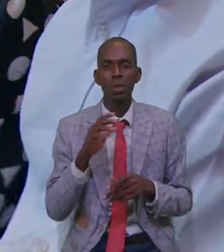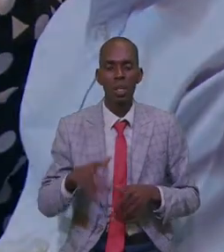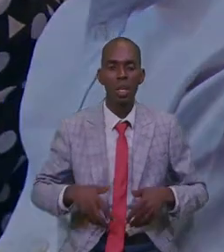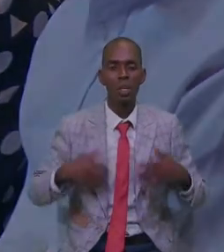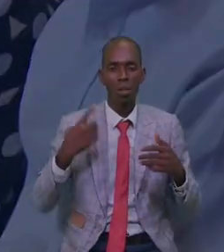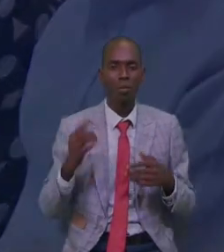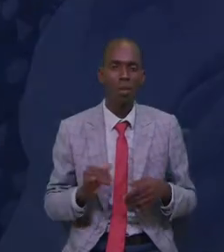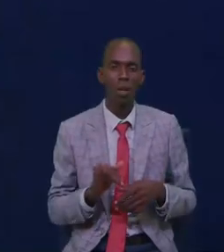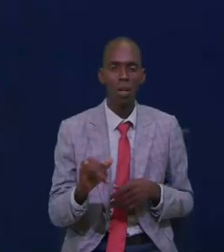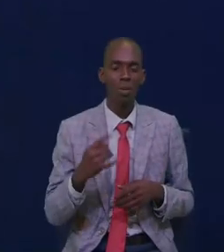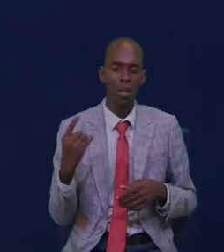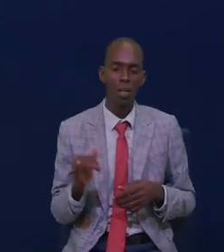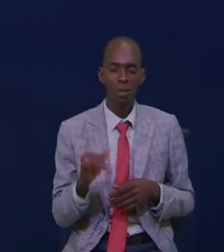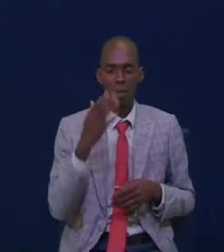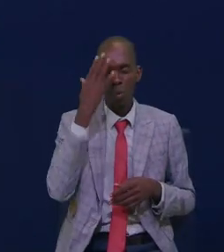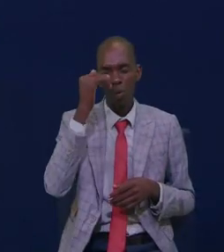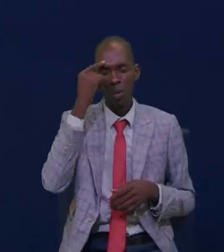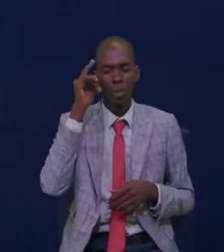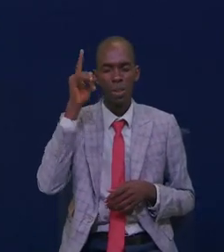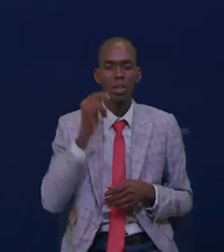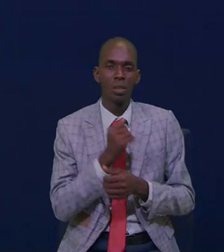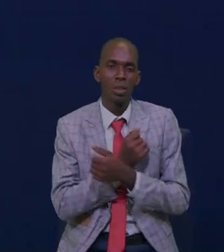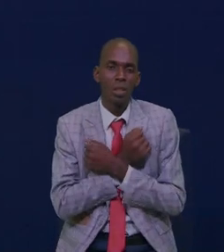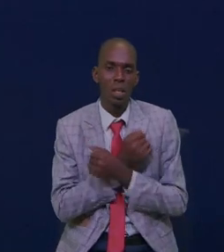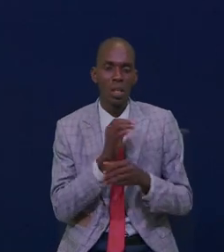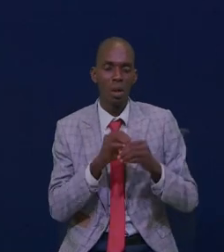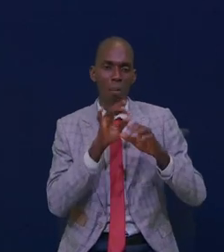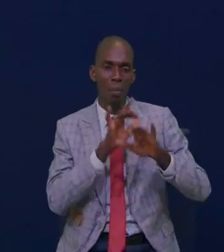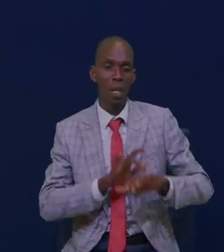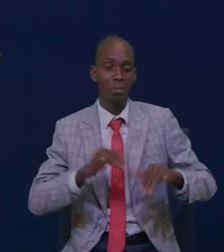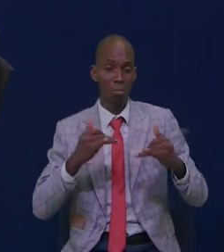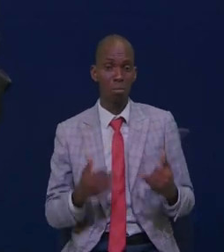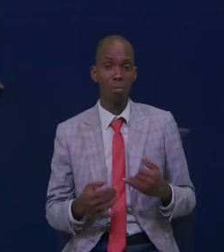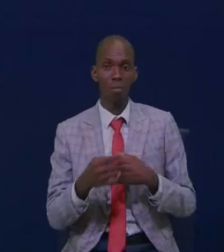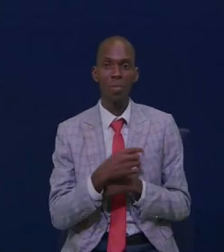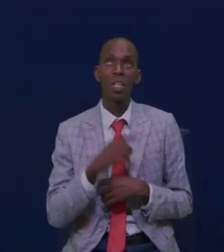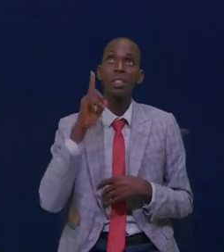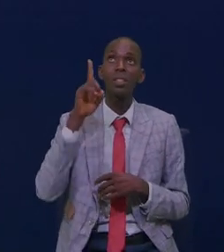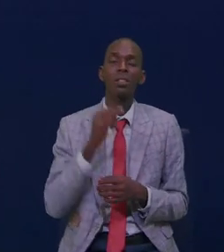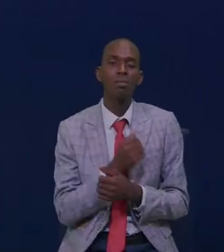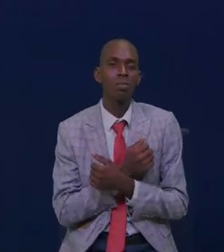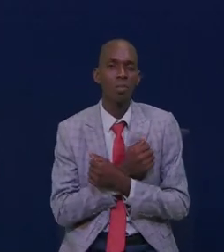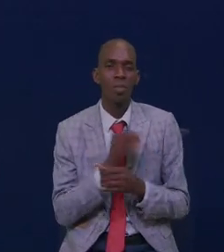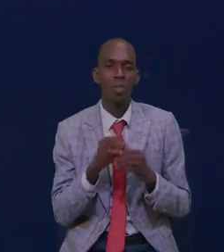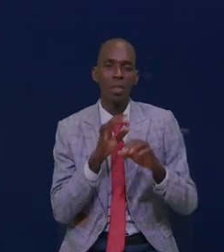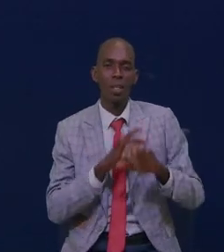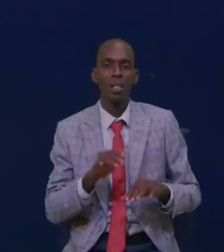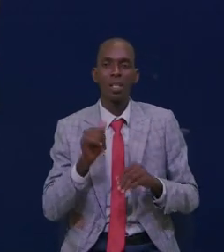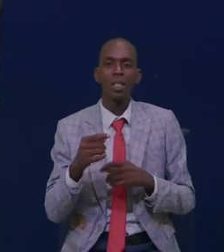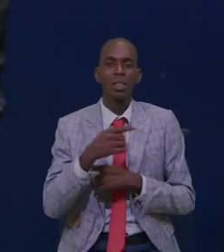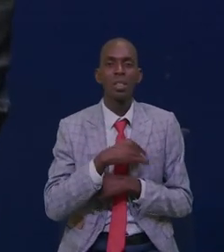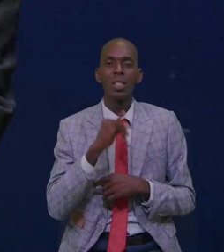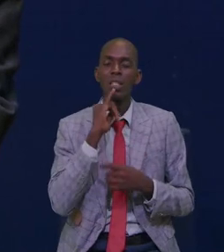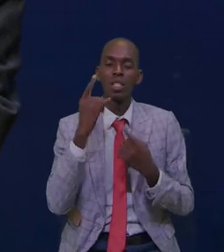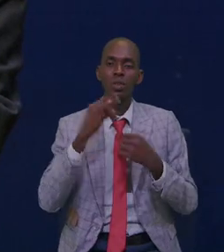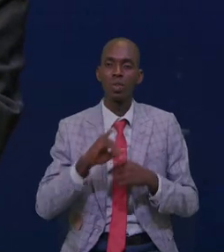because he delighteth in mercy. Today, he delights in mercy. The day is coming when he will